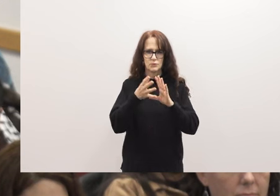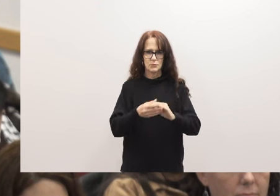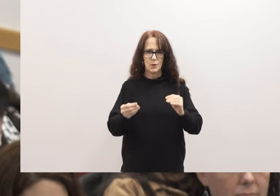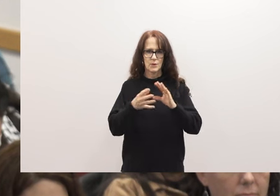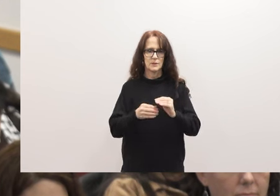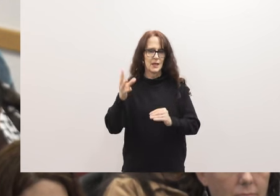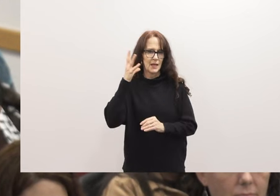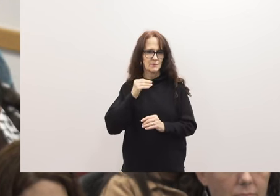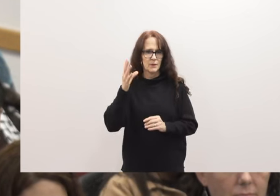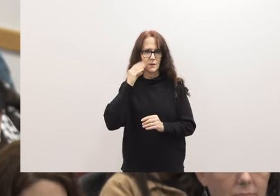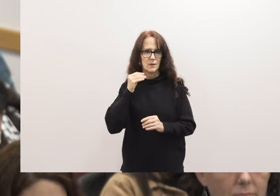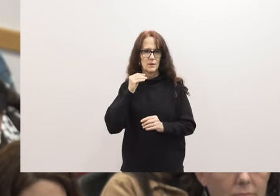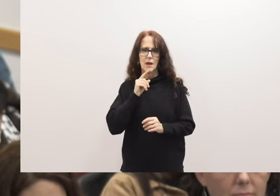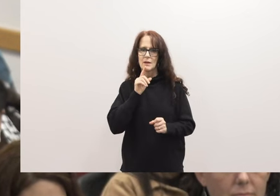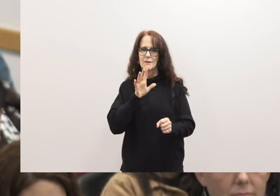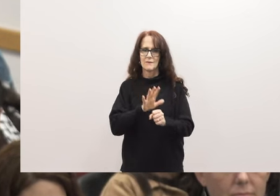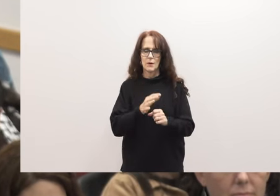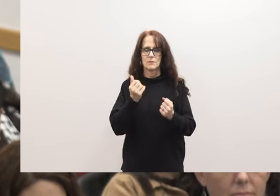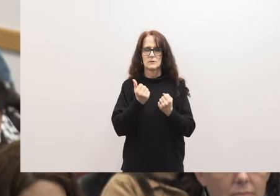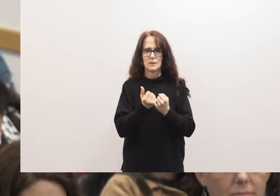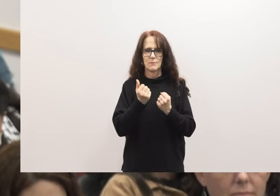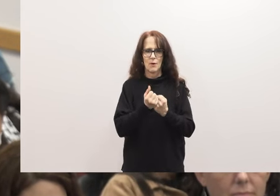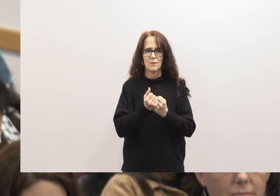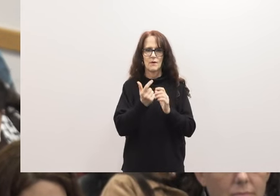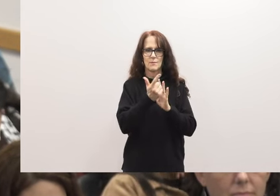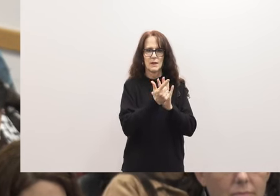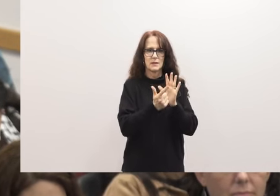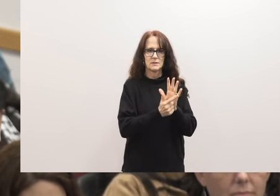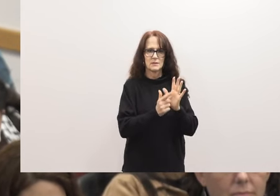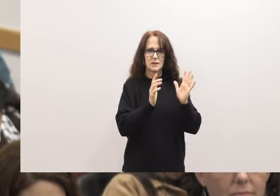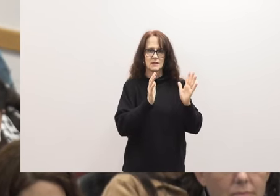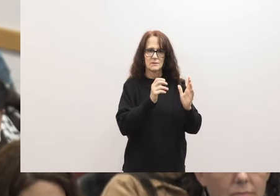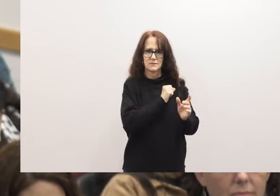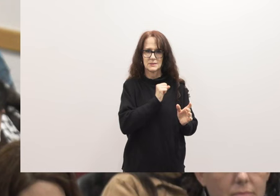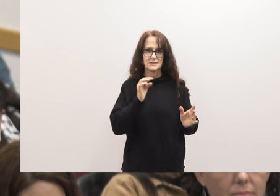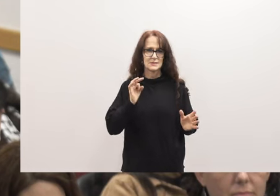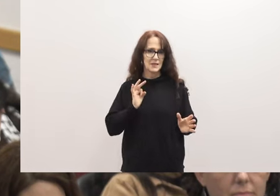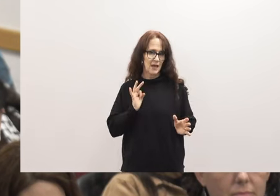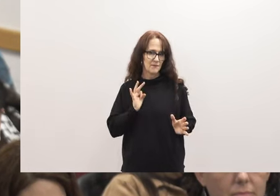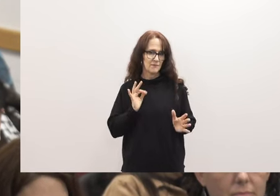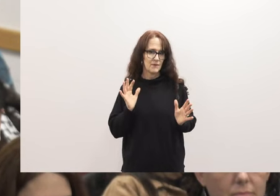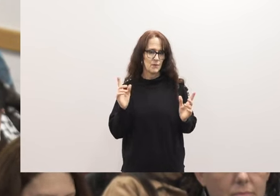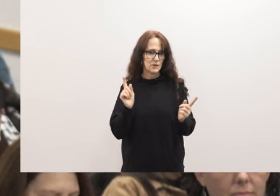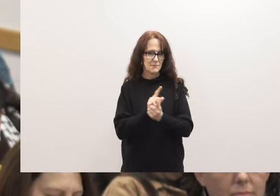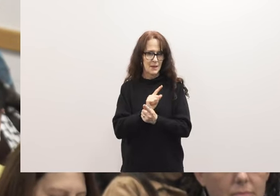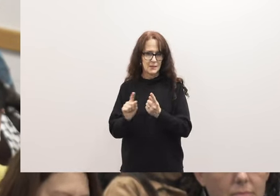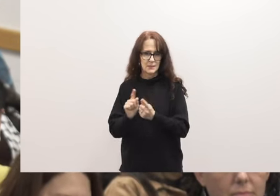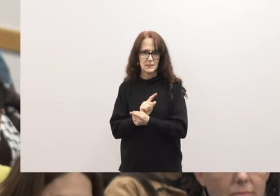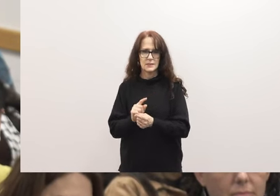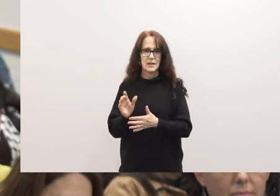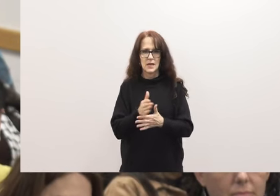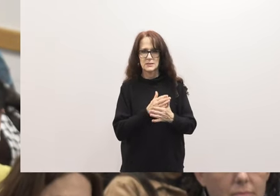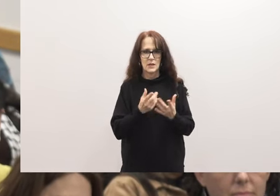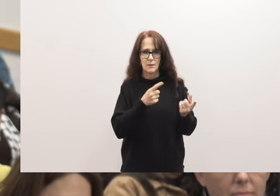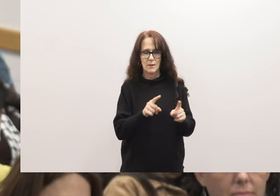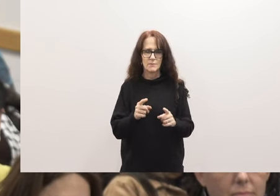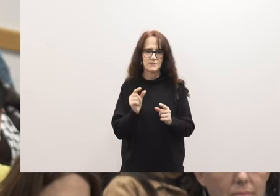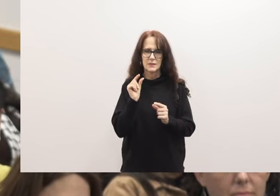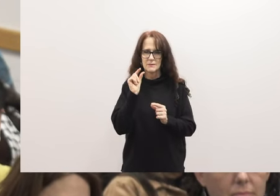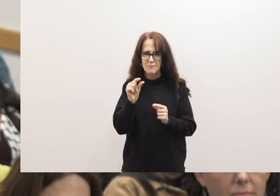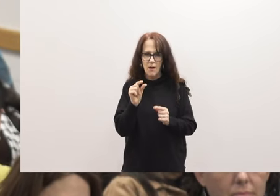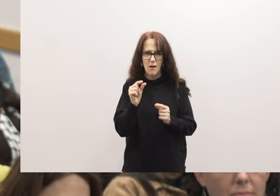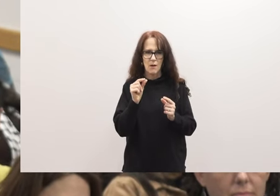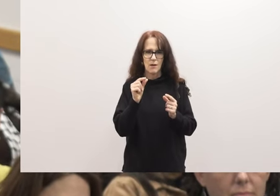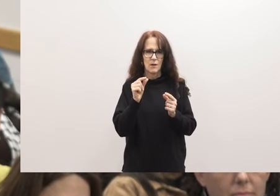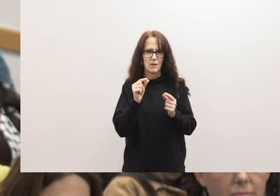and ultimately confirmed support from legislative staff who we met with. I share this story because this is just a small glimpse of